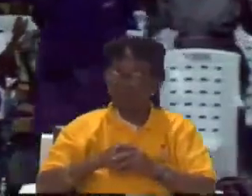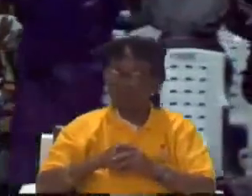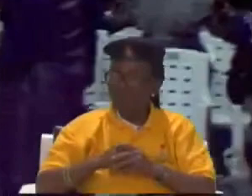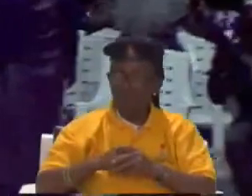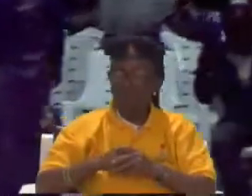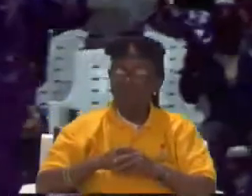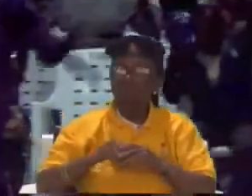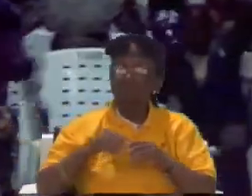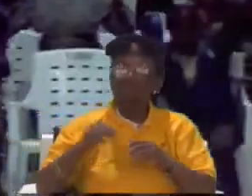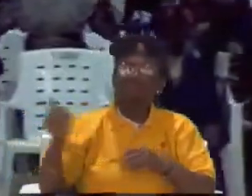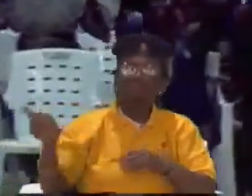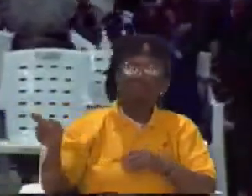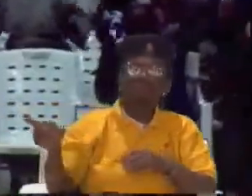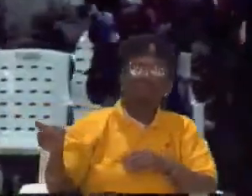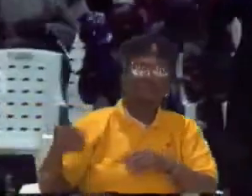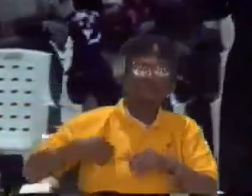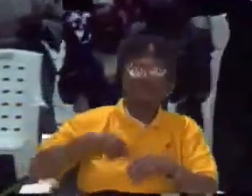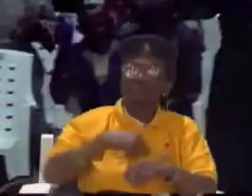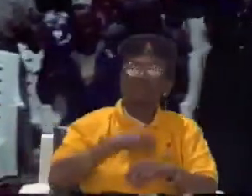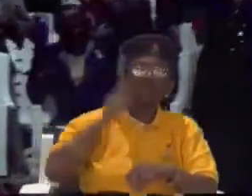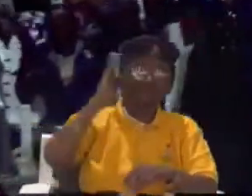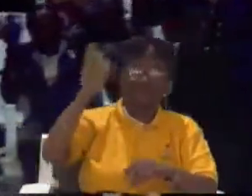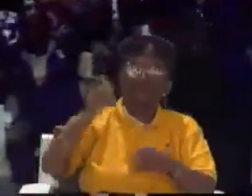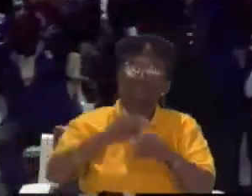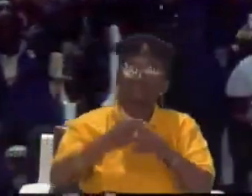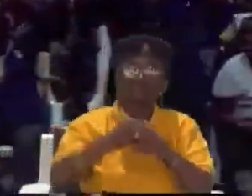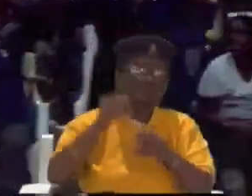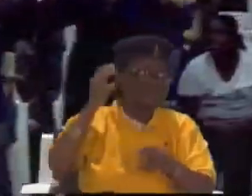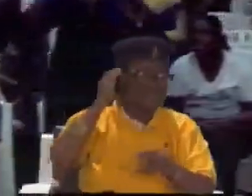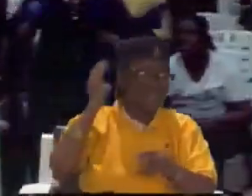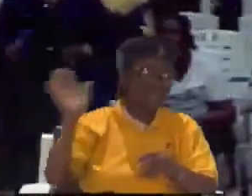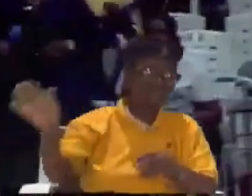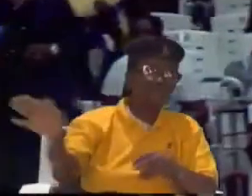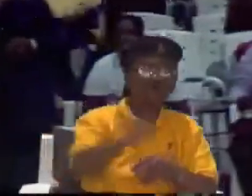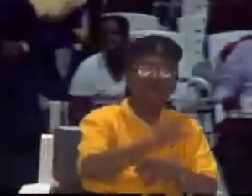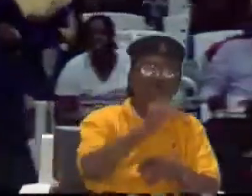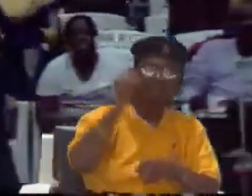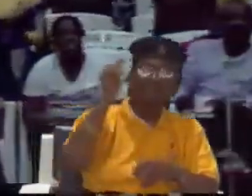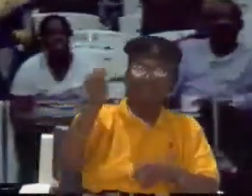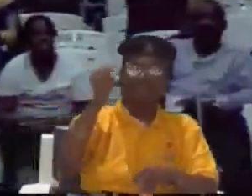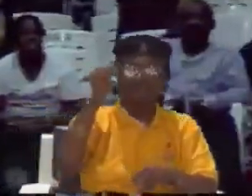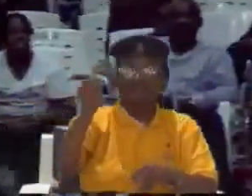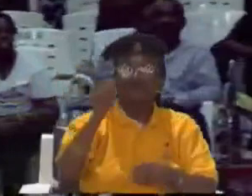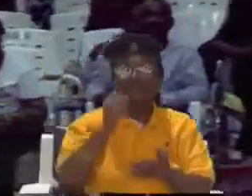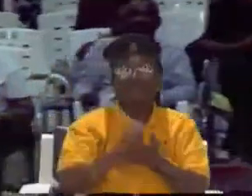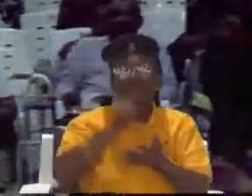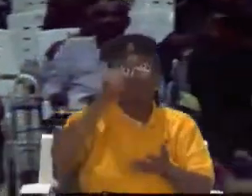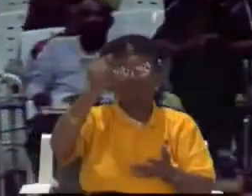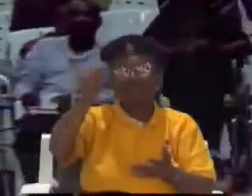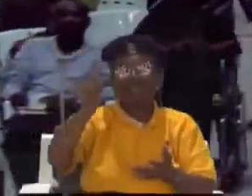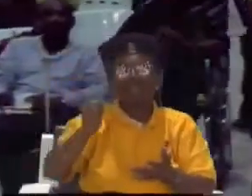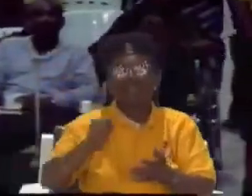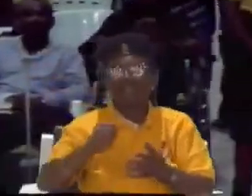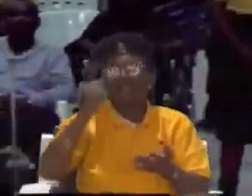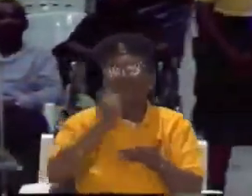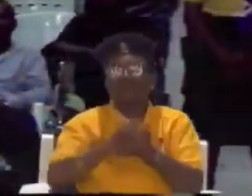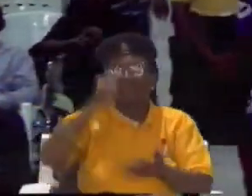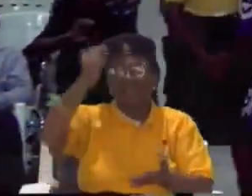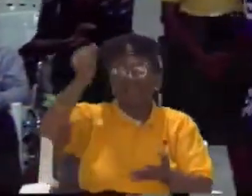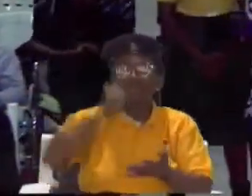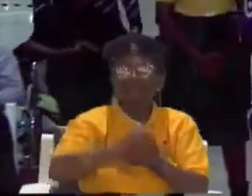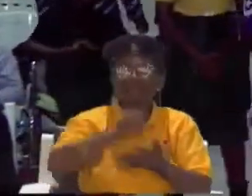We will soon hear your testimony. Keep him. Keep giving him testimony. Glory. Keep on giving him